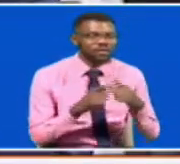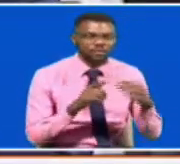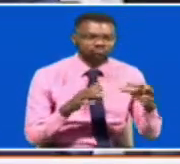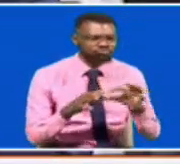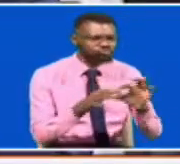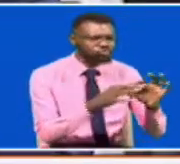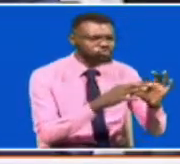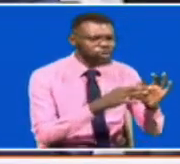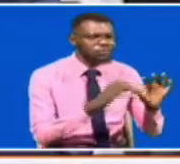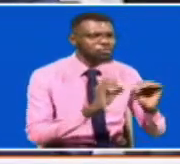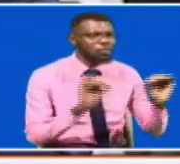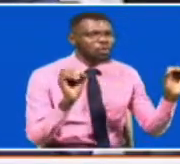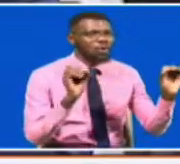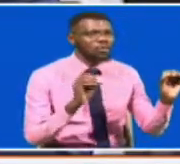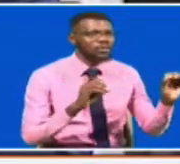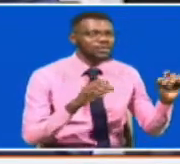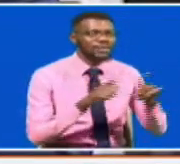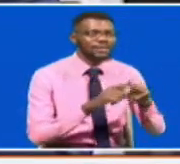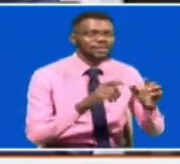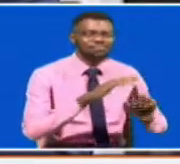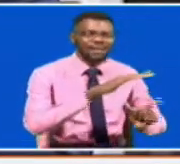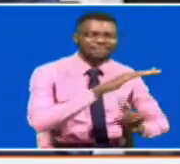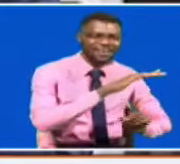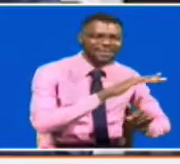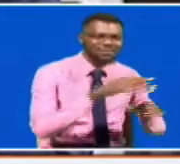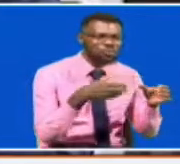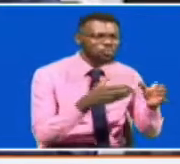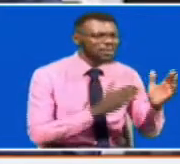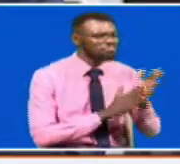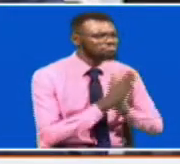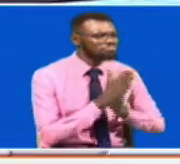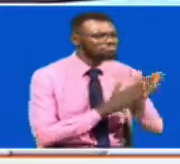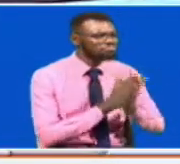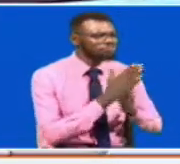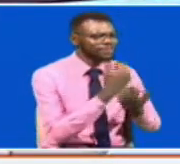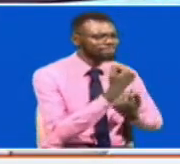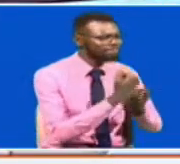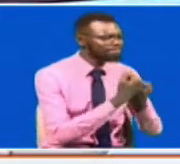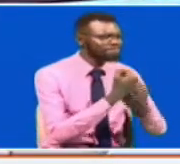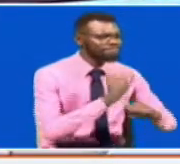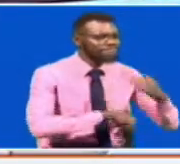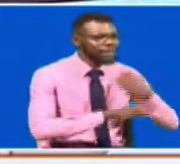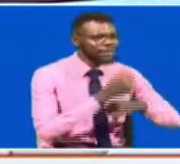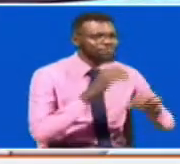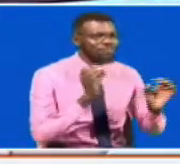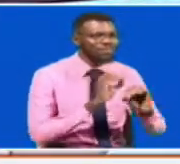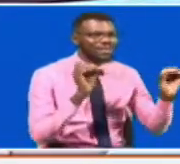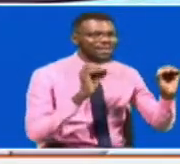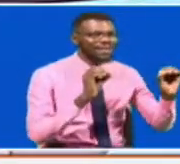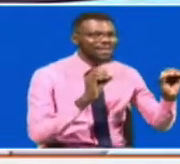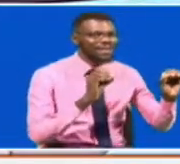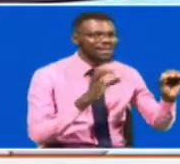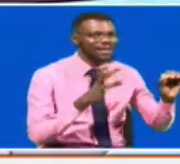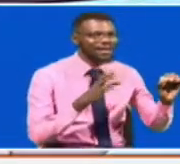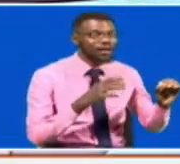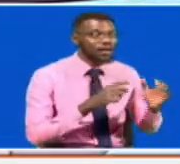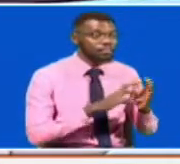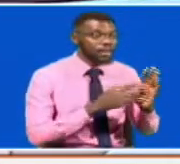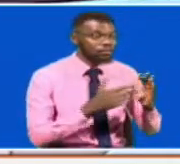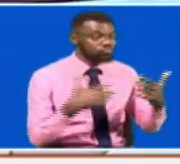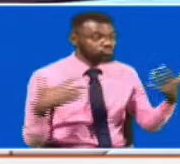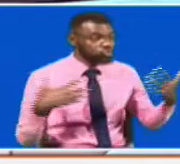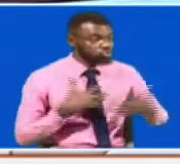disunited. The candidates did not take particular interest in the activities. I'll do the quote now. You would be shocked to learn